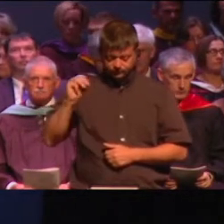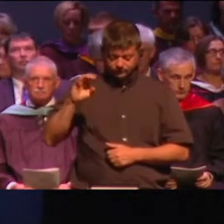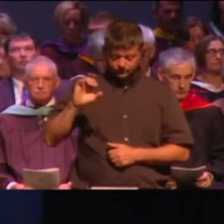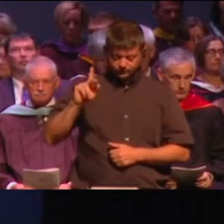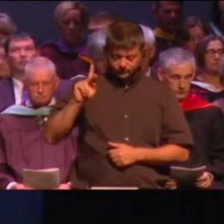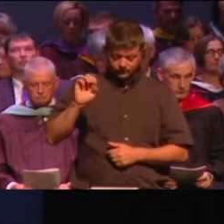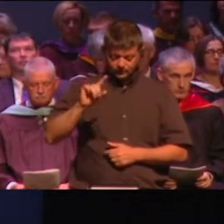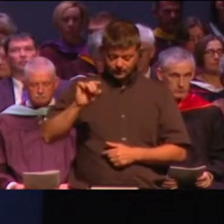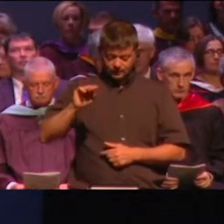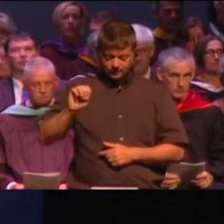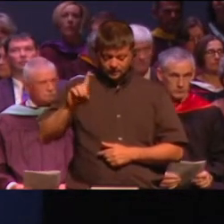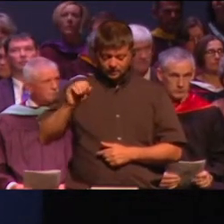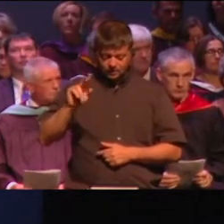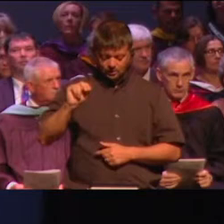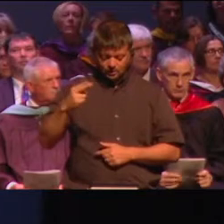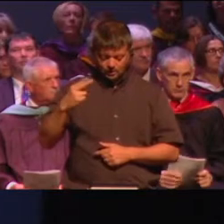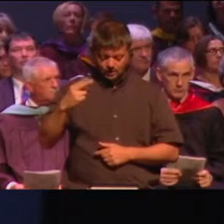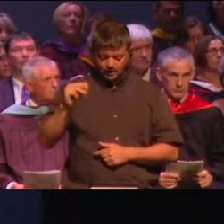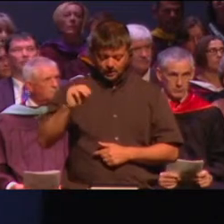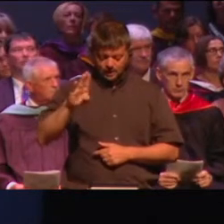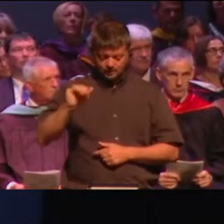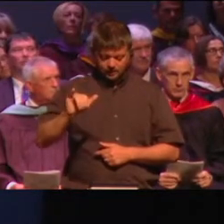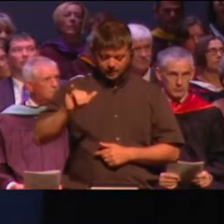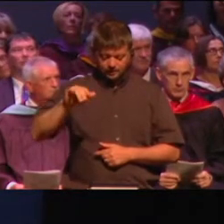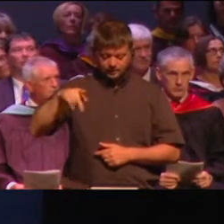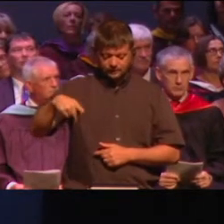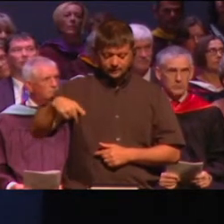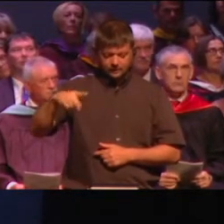Mackenzie Dawn Hamby, Phi Theta Kappa.